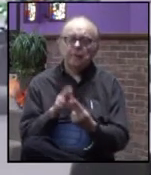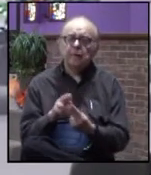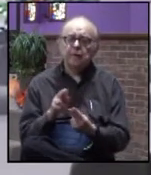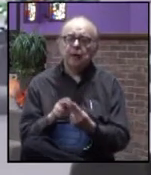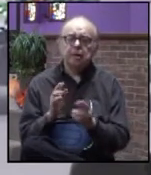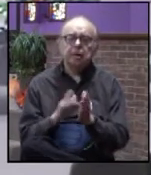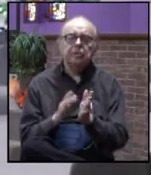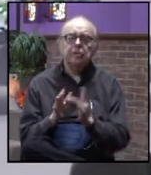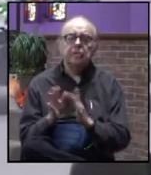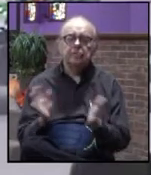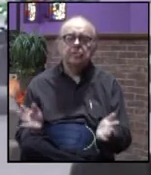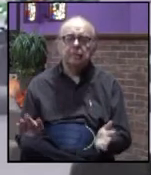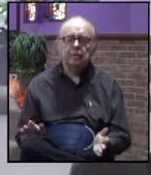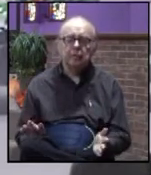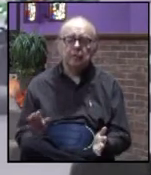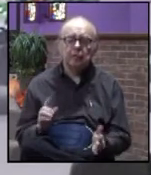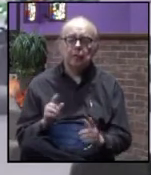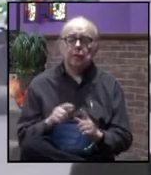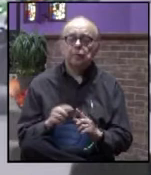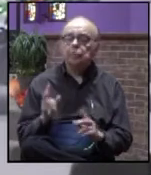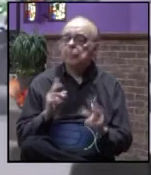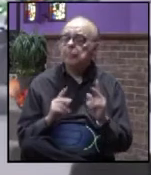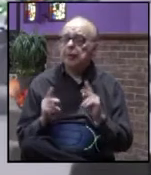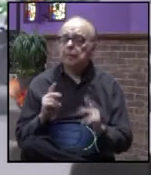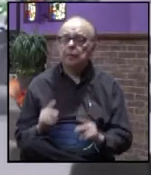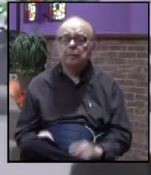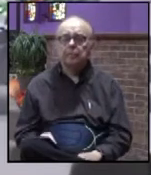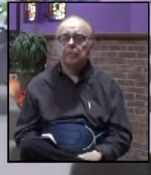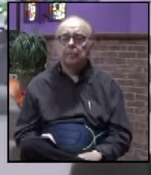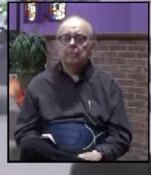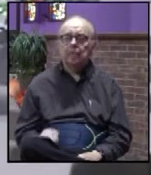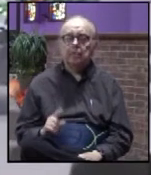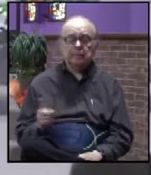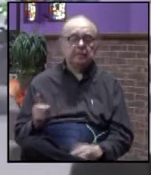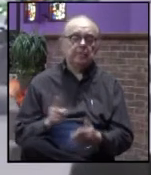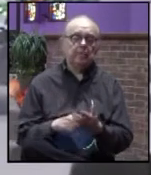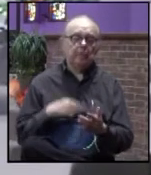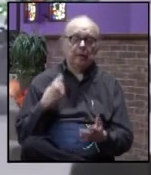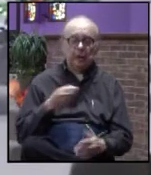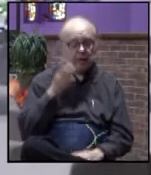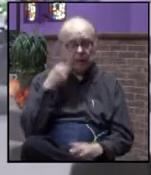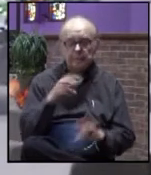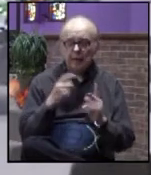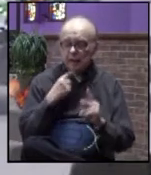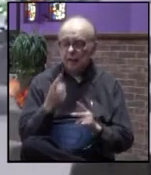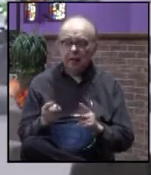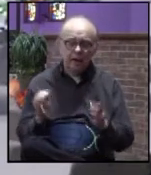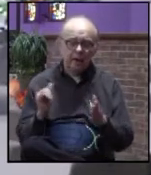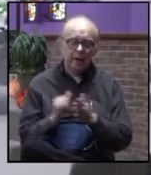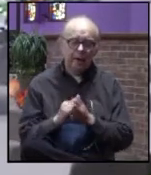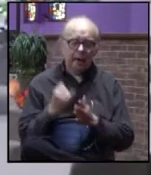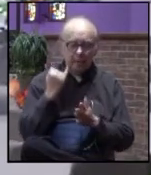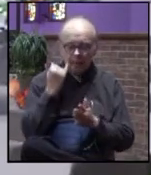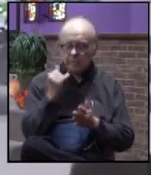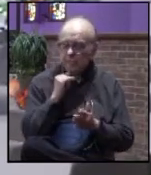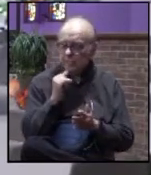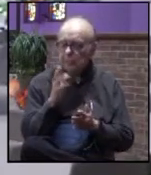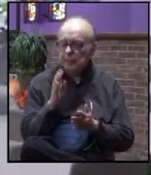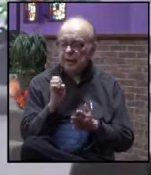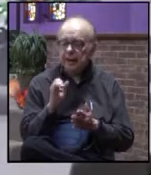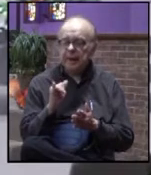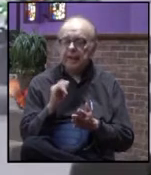Jesus to people. There are sometimes you'll hear people say, if that's what it is to be a